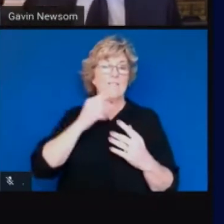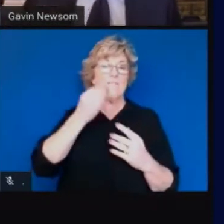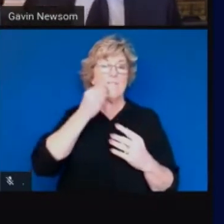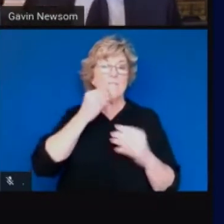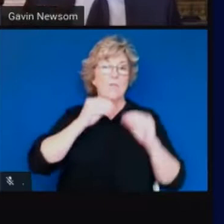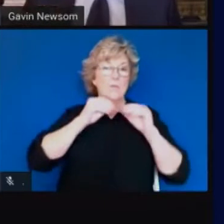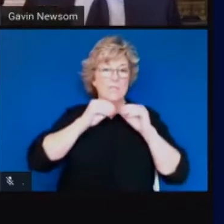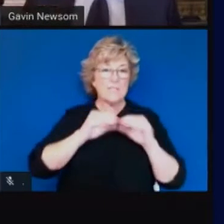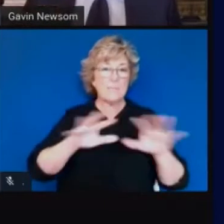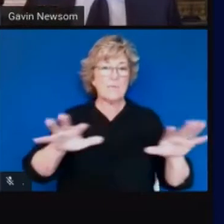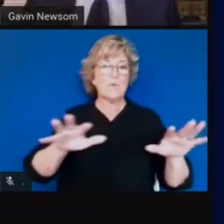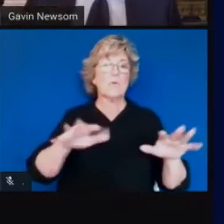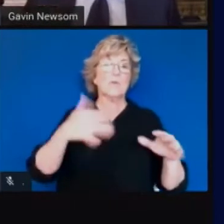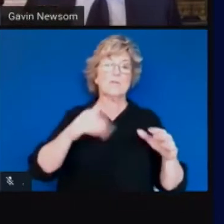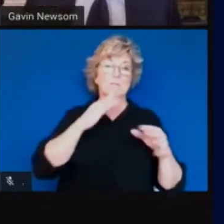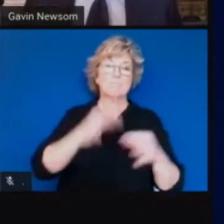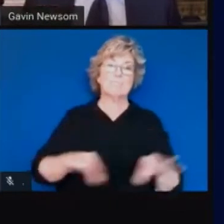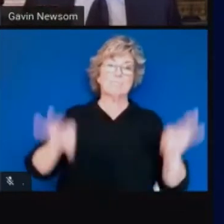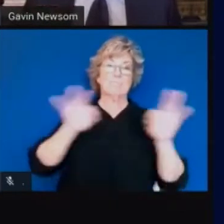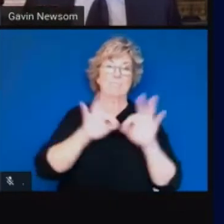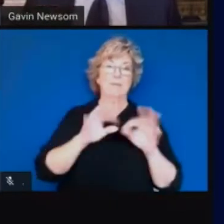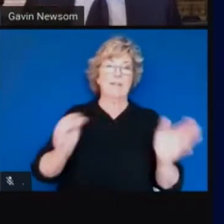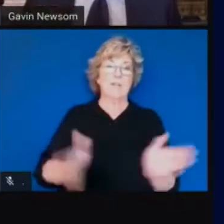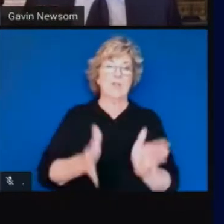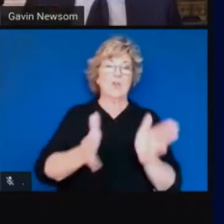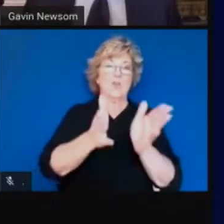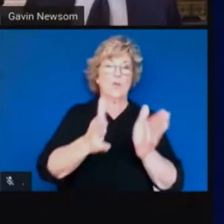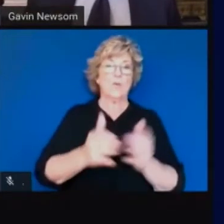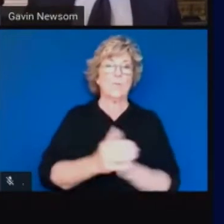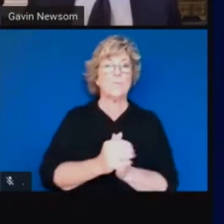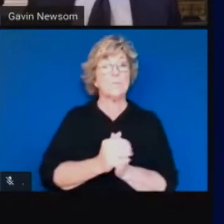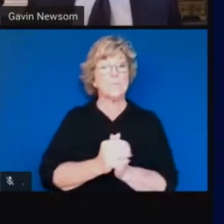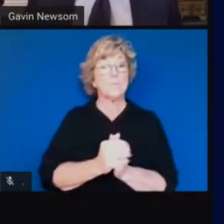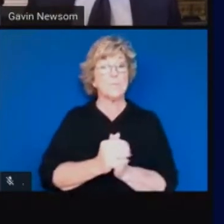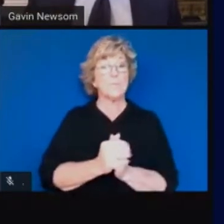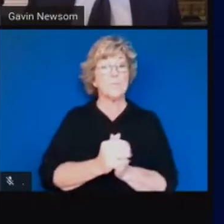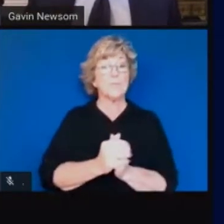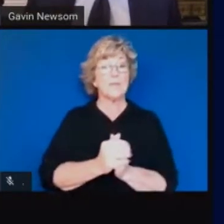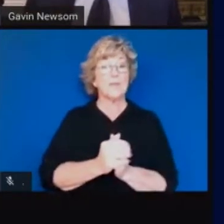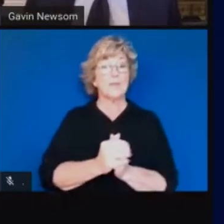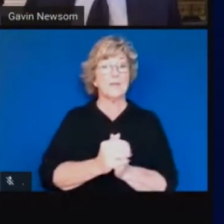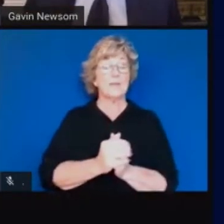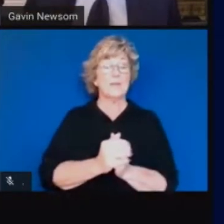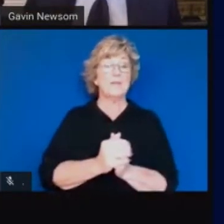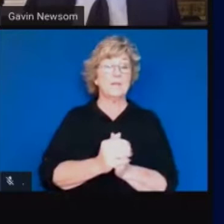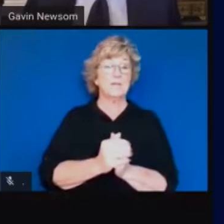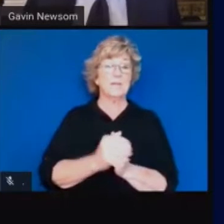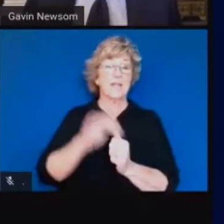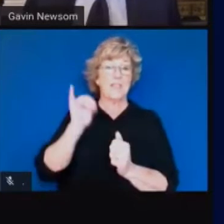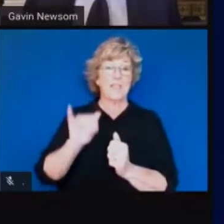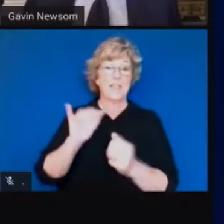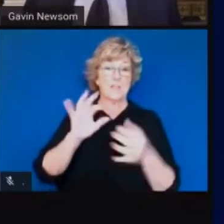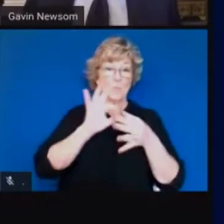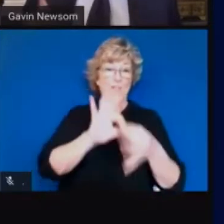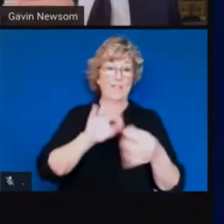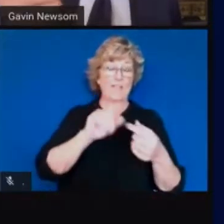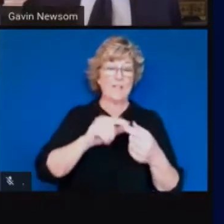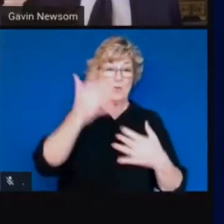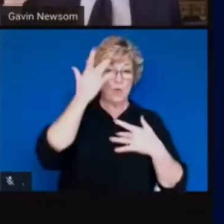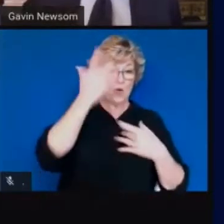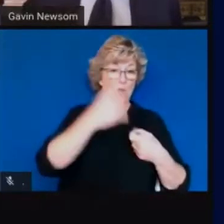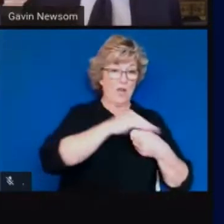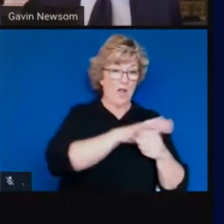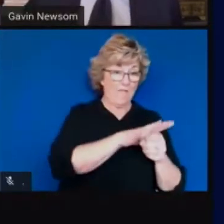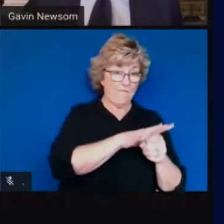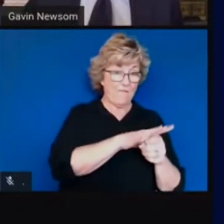but this is indeed encouraging as well. So that's it broadly on the COVID relief. Let's talk a little